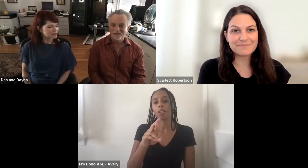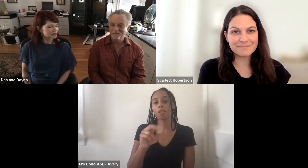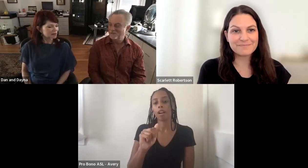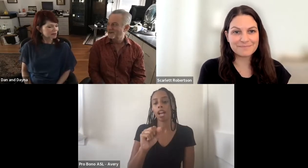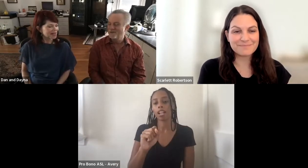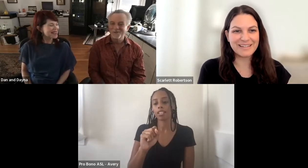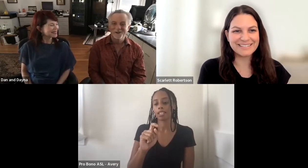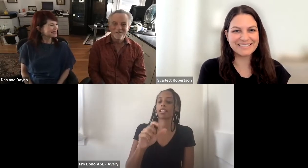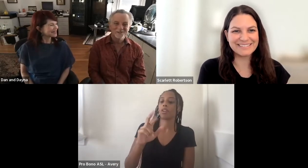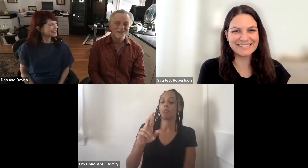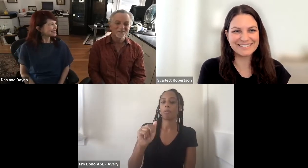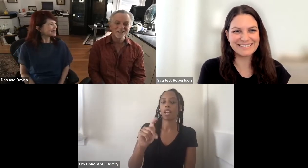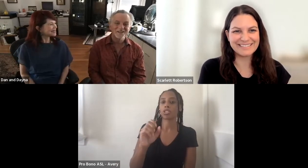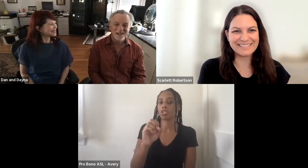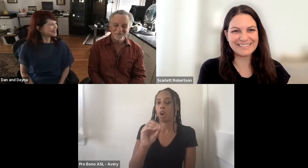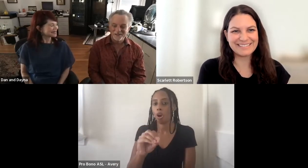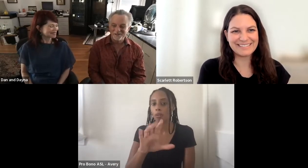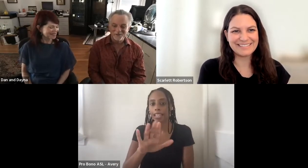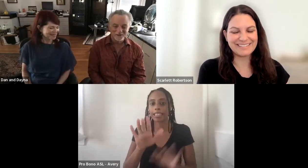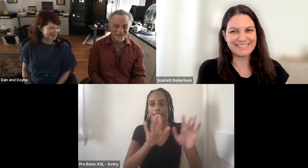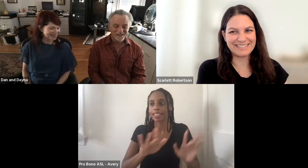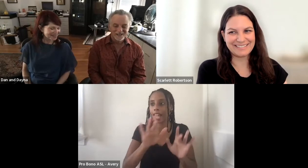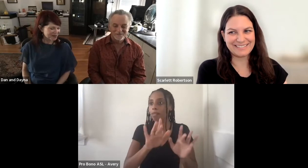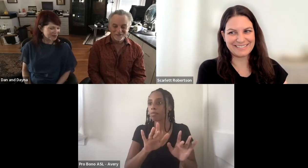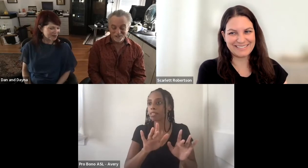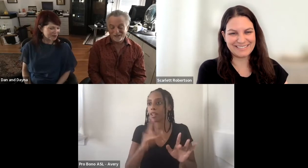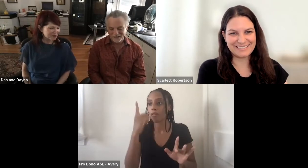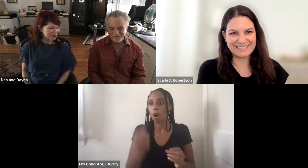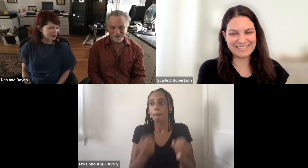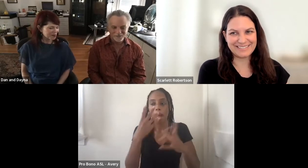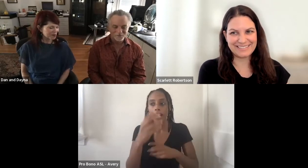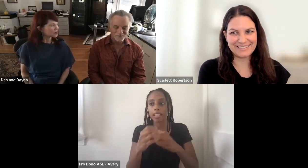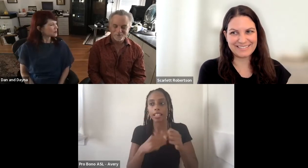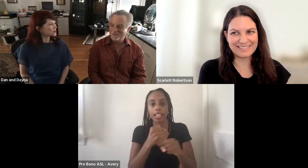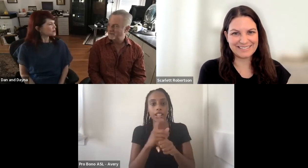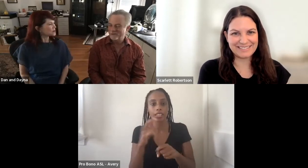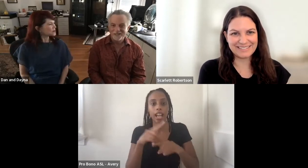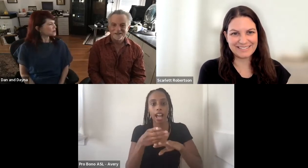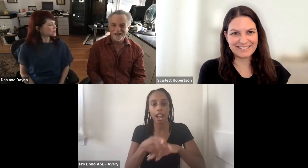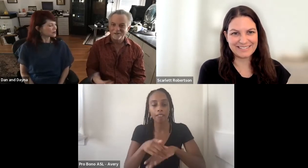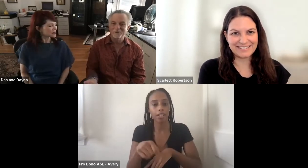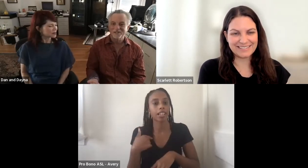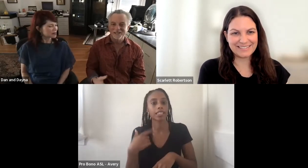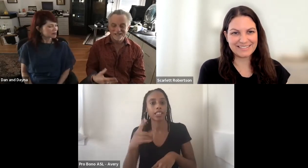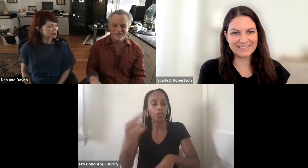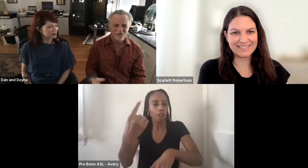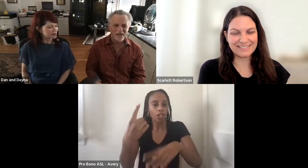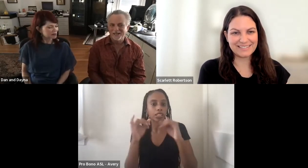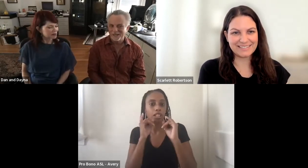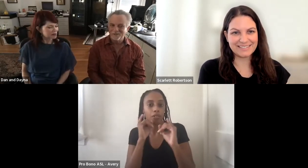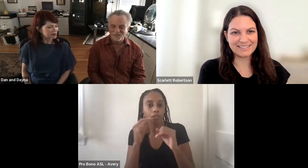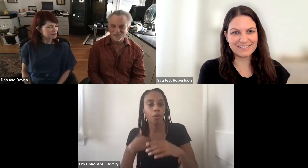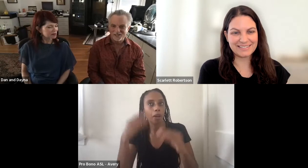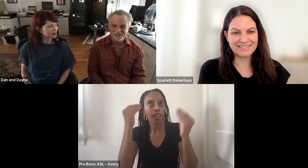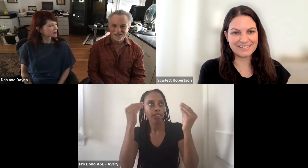badgering Ratzo for several years after the interview. When we shot at Ratzo was the first interview. At the end of that interview, he said he thought he